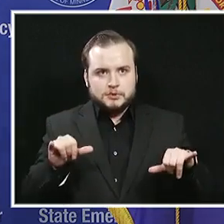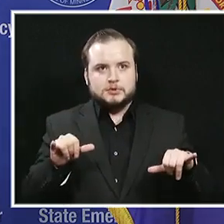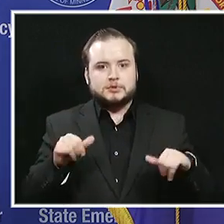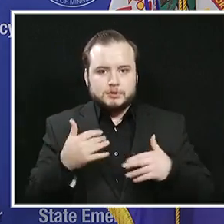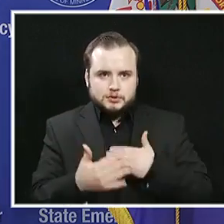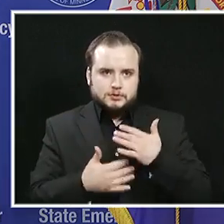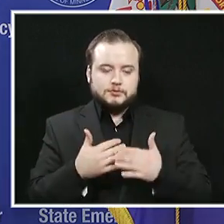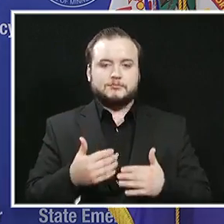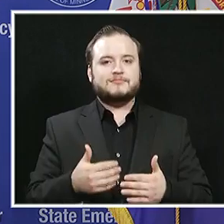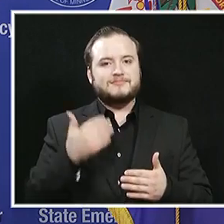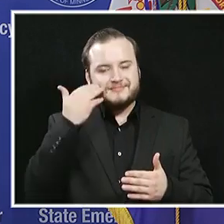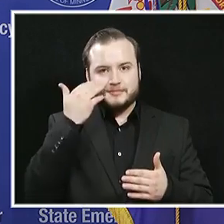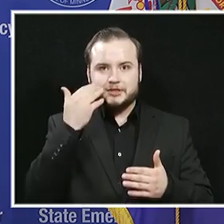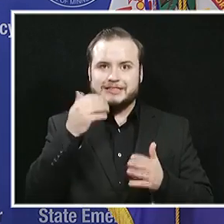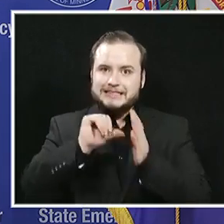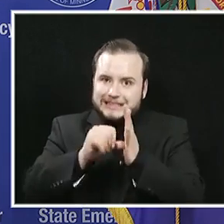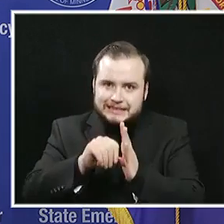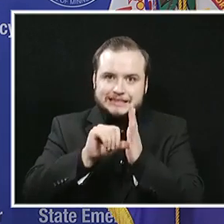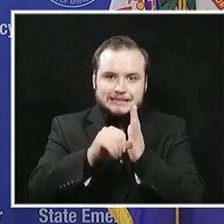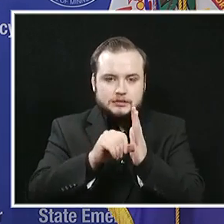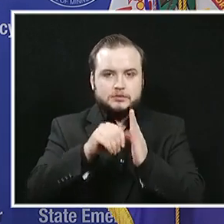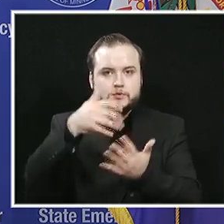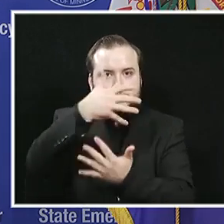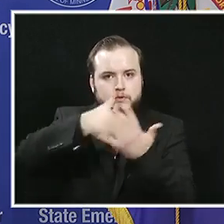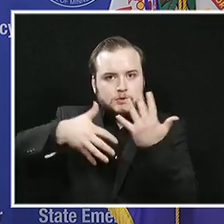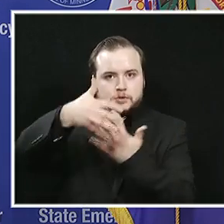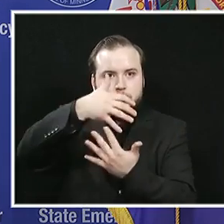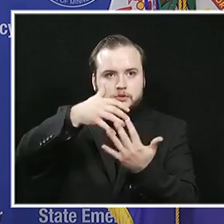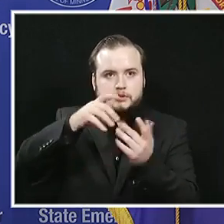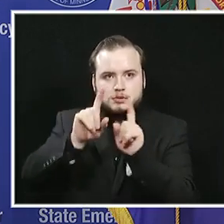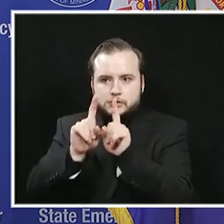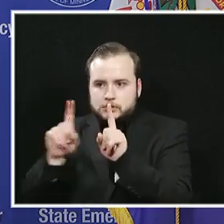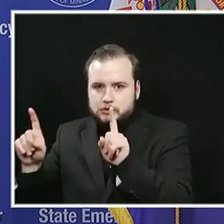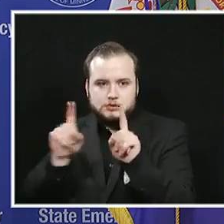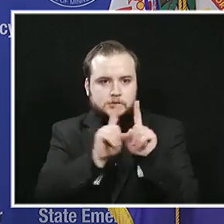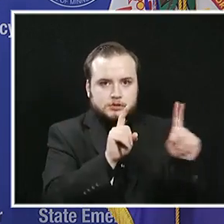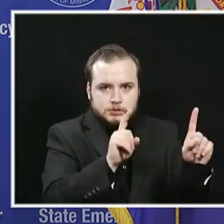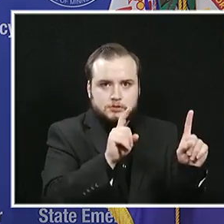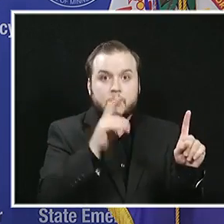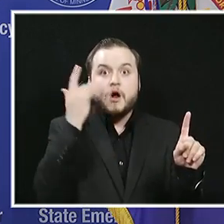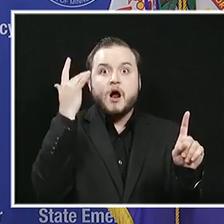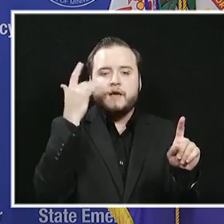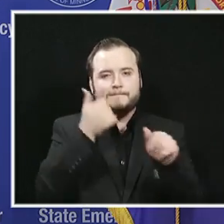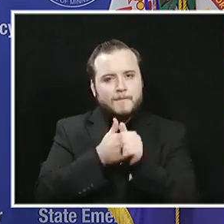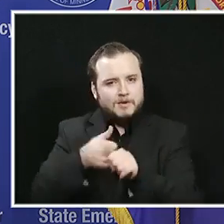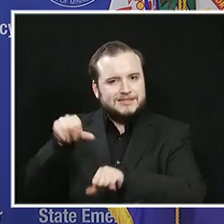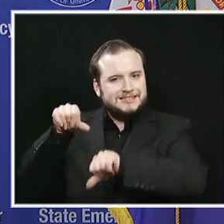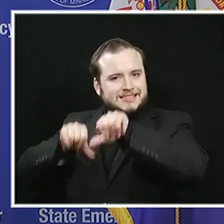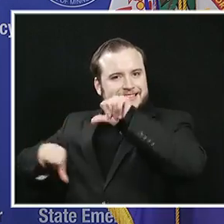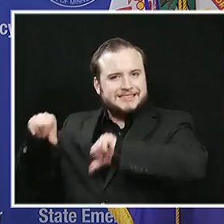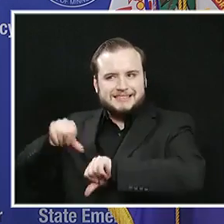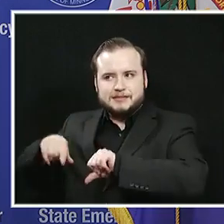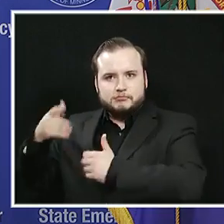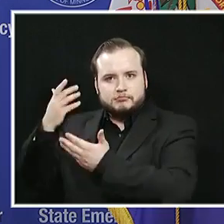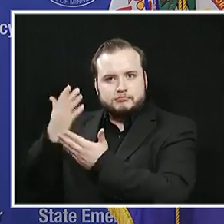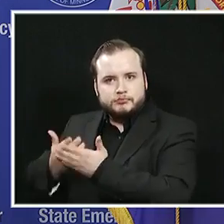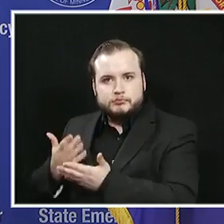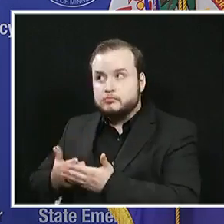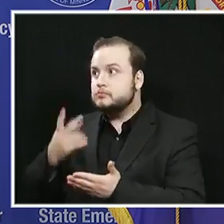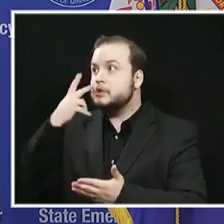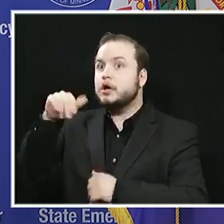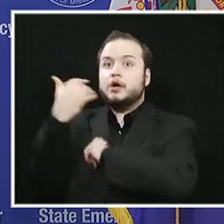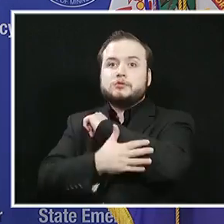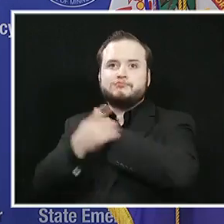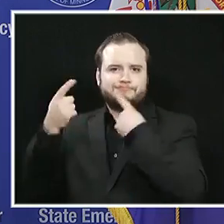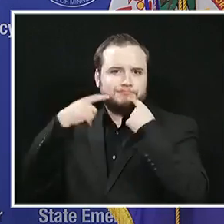science PhD in this for somebody to figure out why do certain countries adhere differently? Why does Singapore act the way it did?